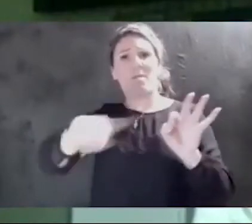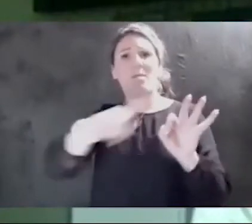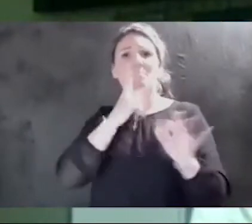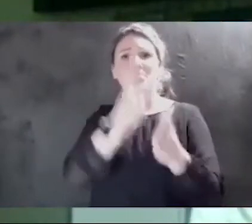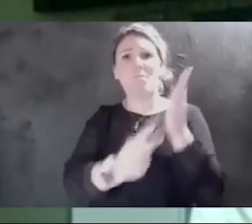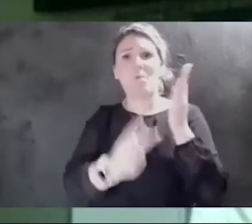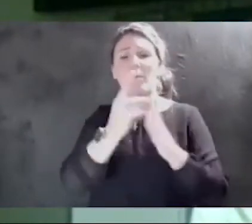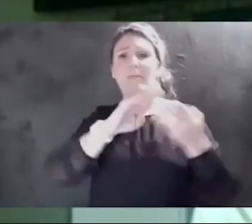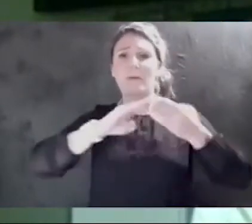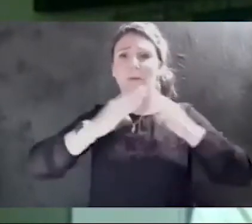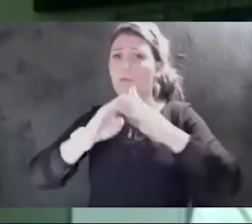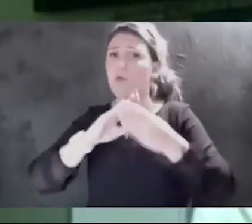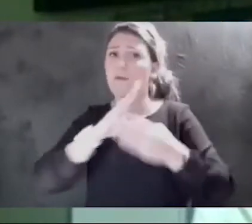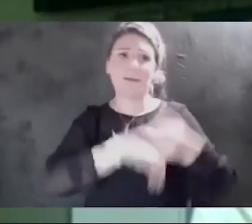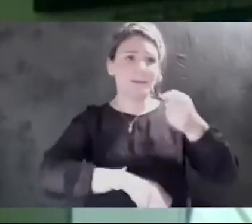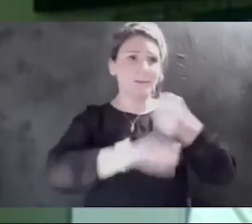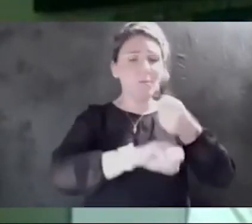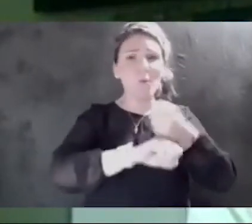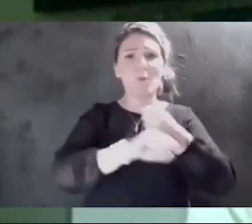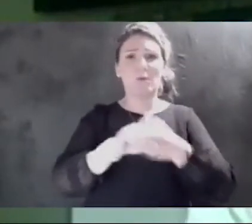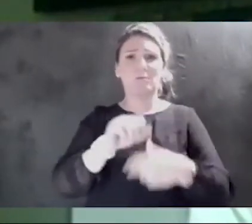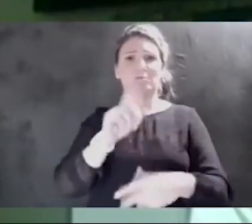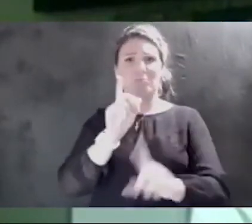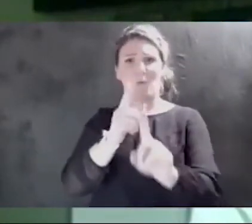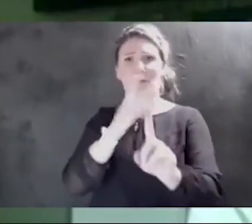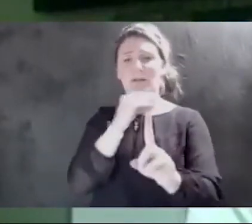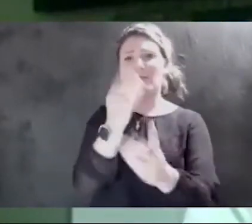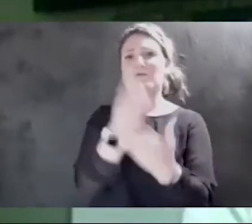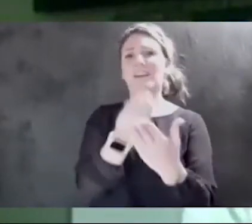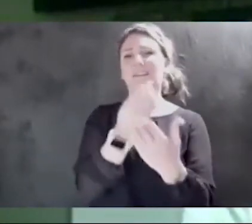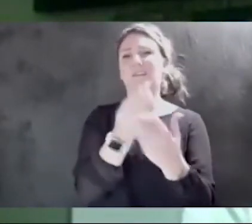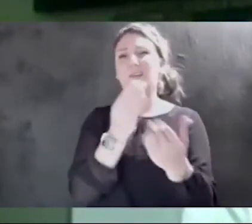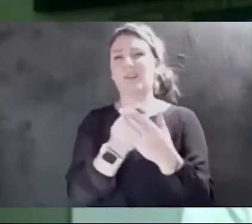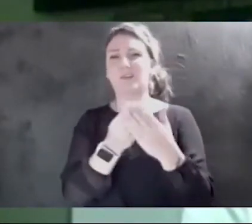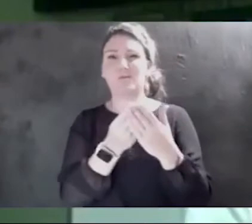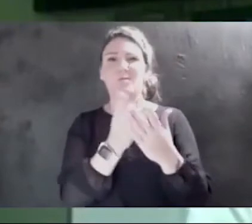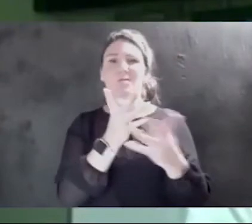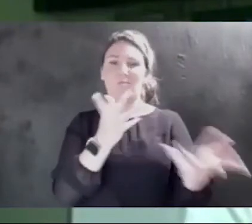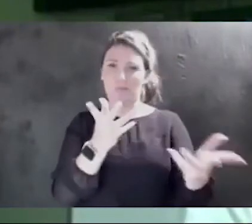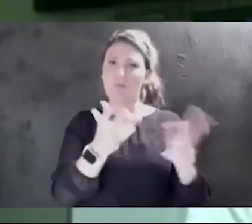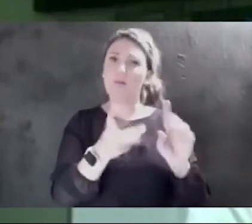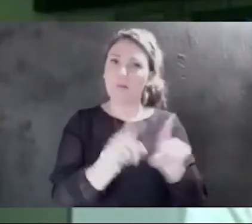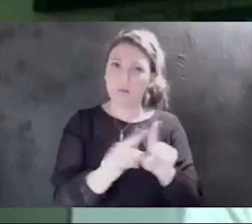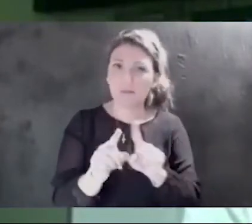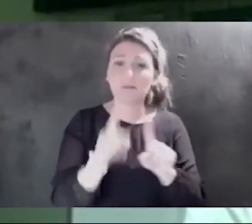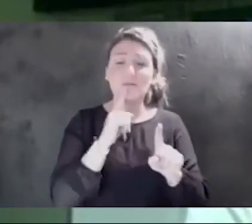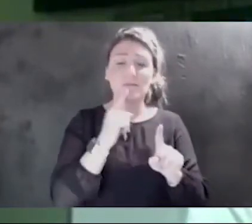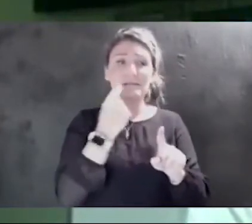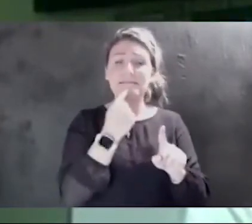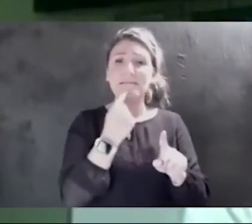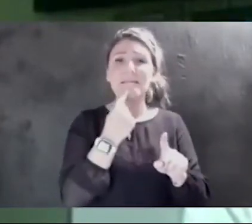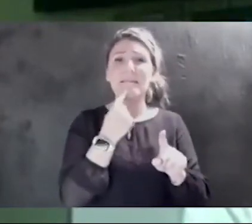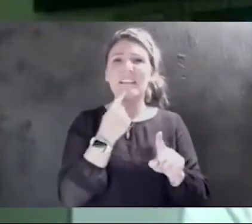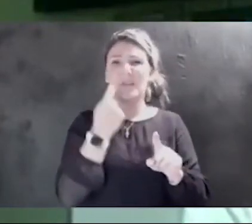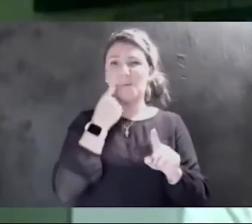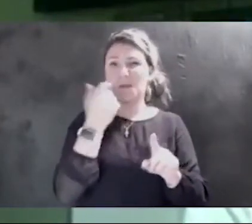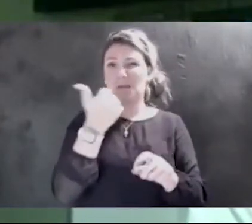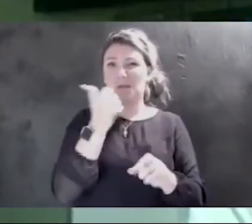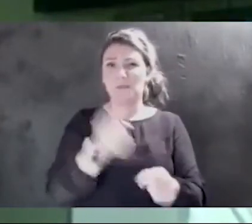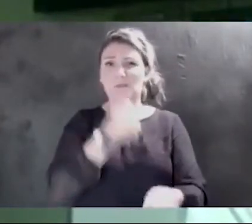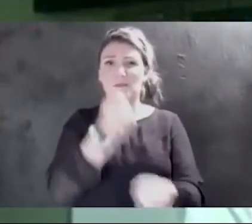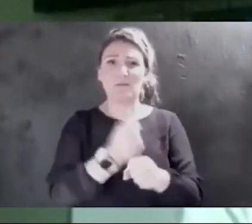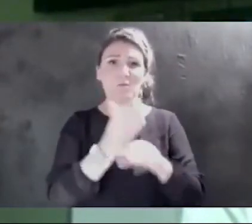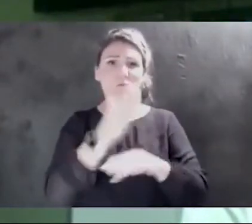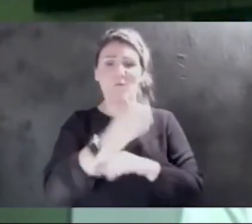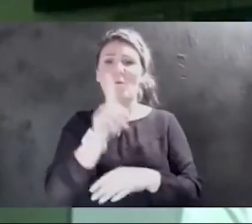community support standpoint, but also from a financial standpoint. I will say that, over the last decade, more than 100 rural hospitals have